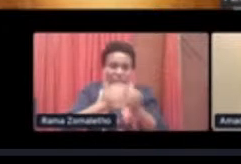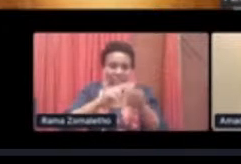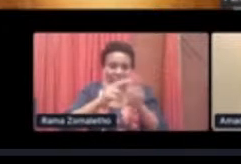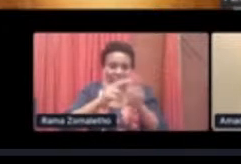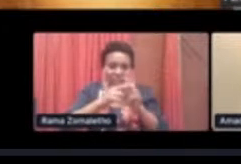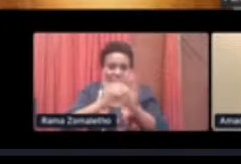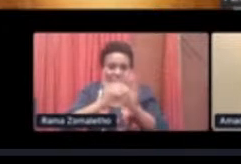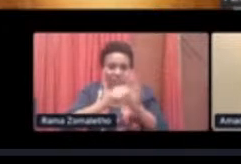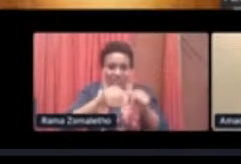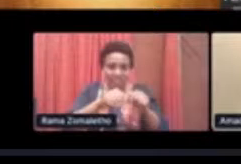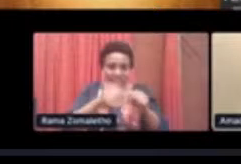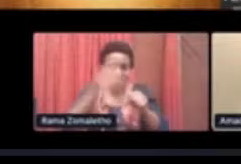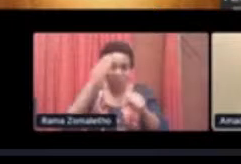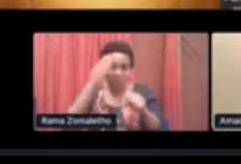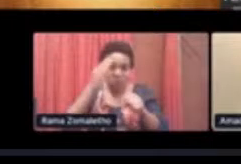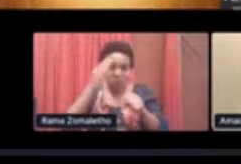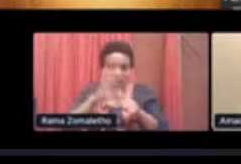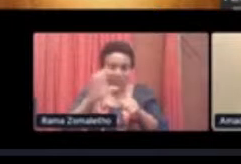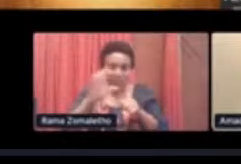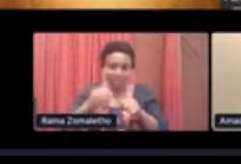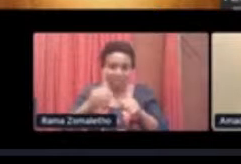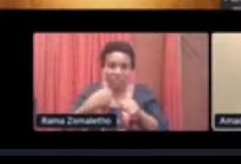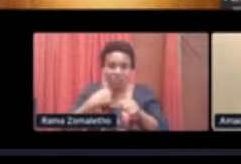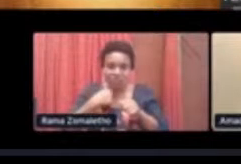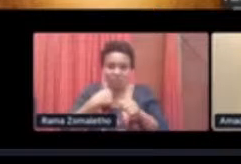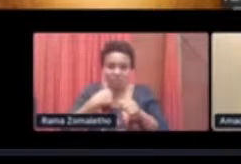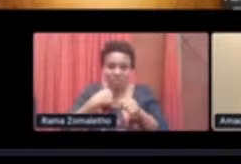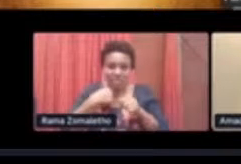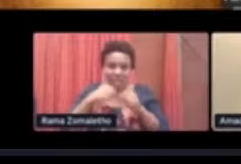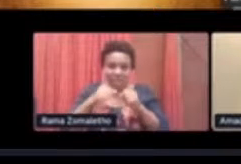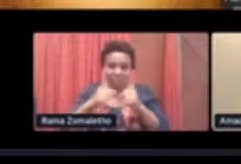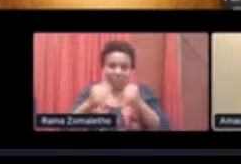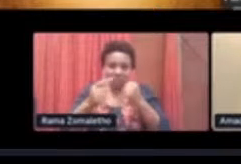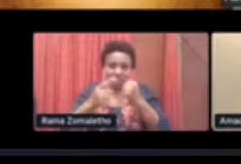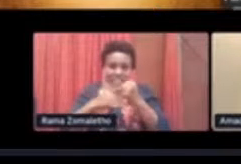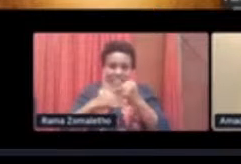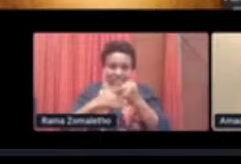know, African Union has developed his Agenda 2063, which